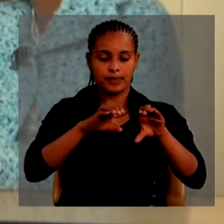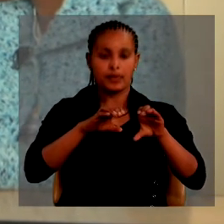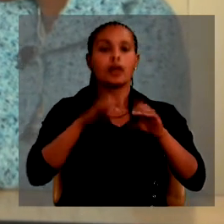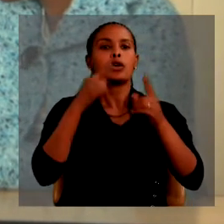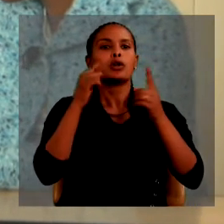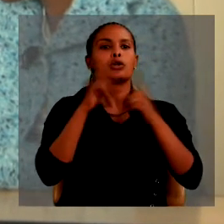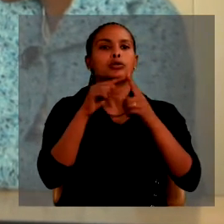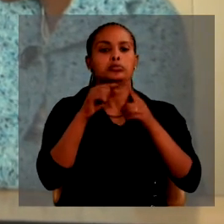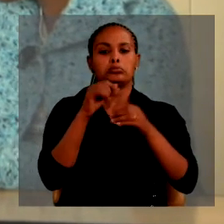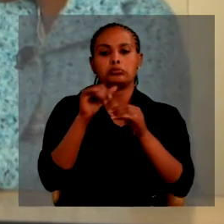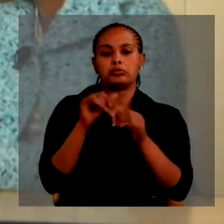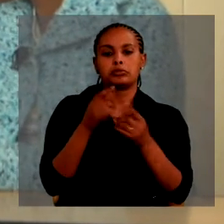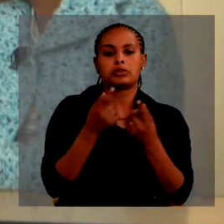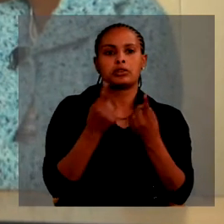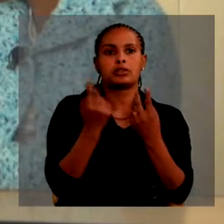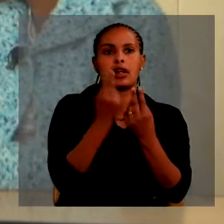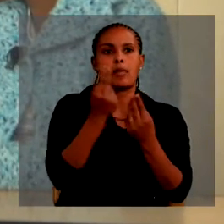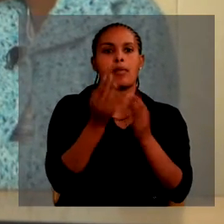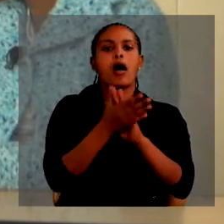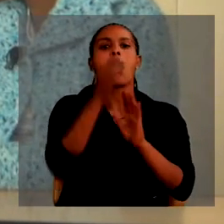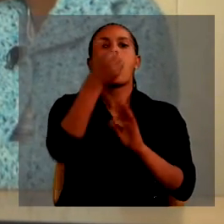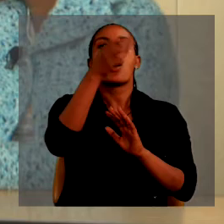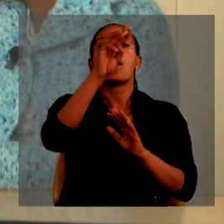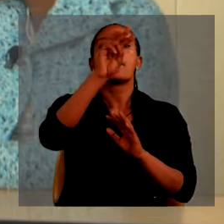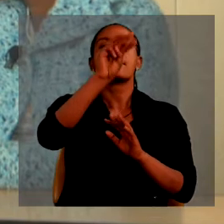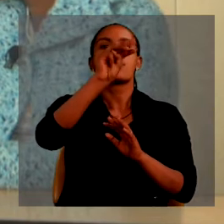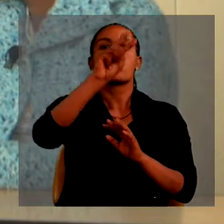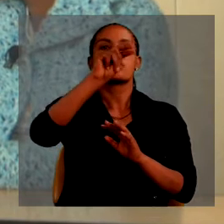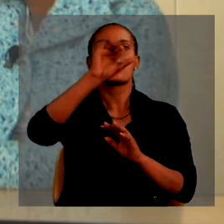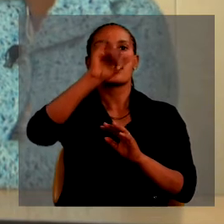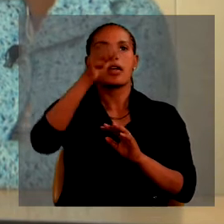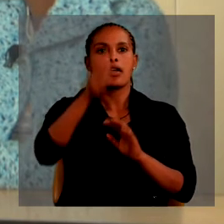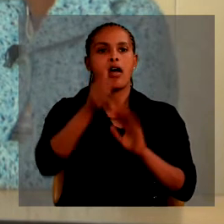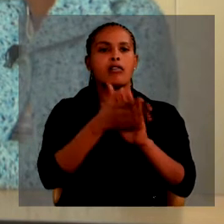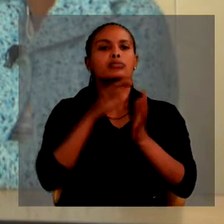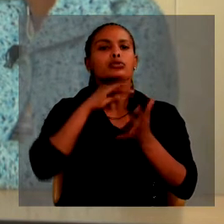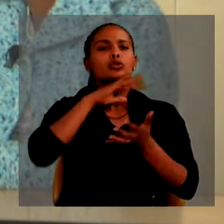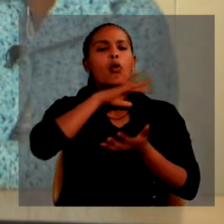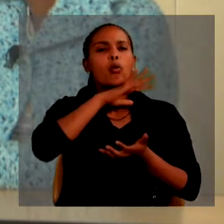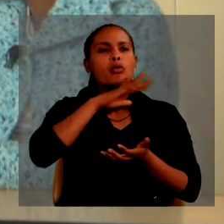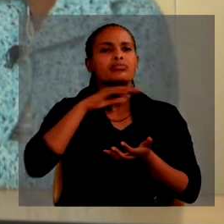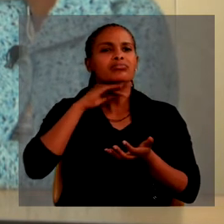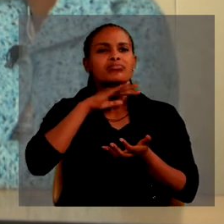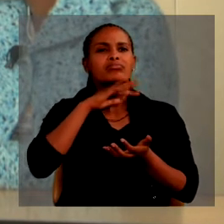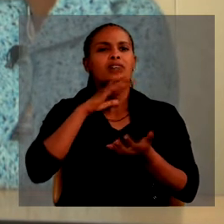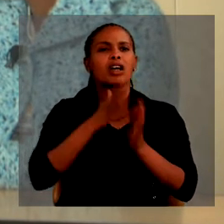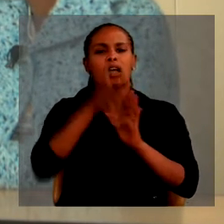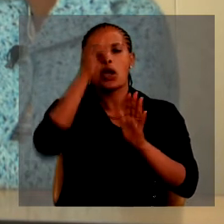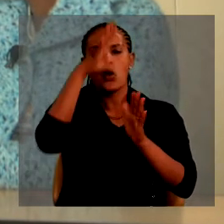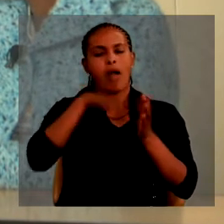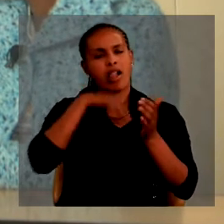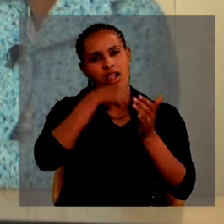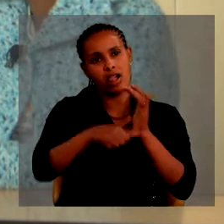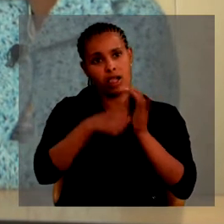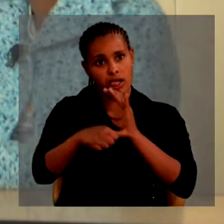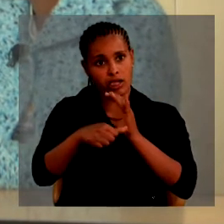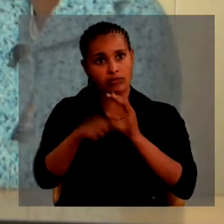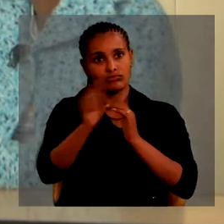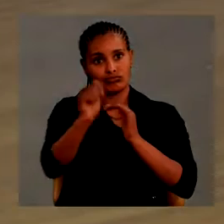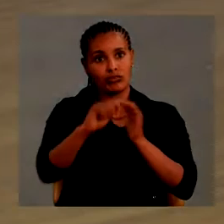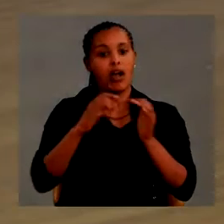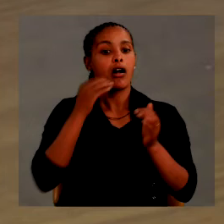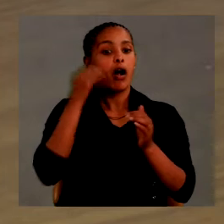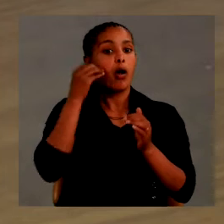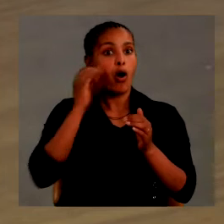to trap the ammonia that gets from the decomposed human waste into our